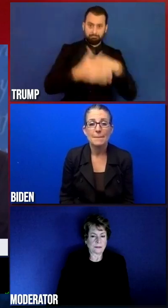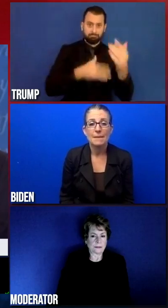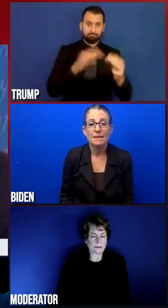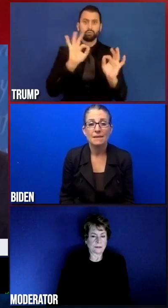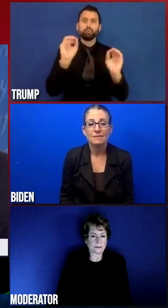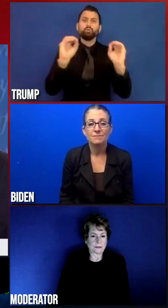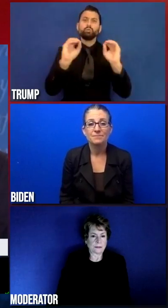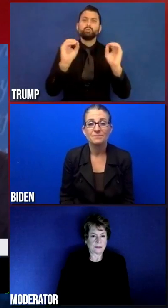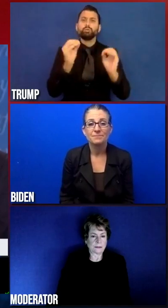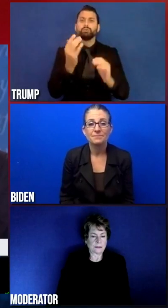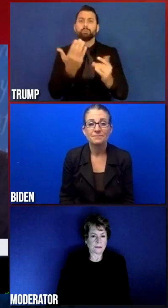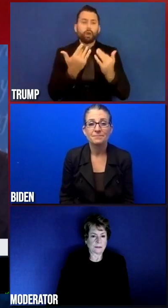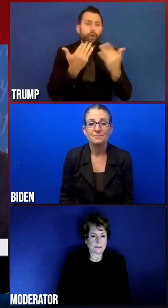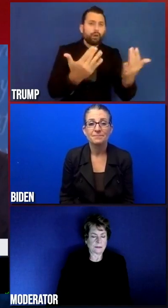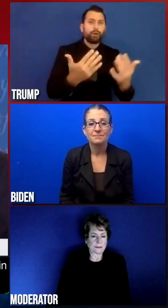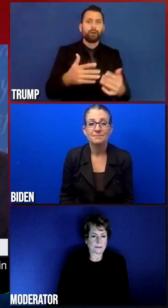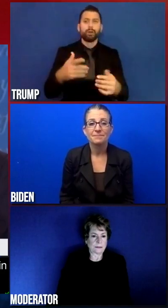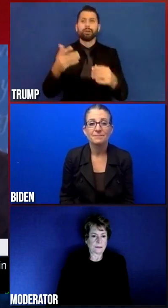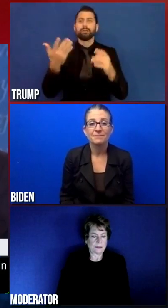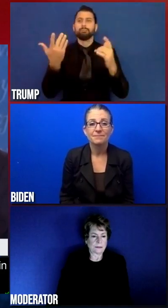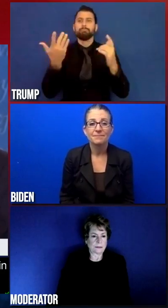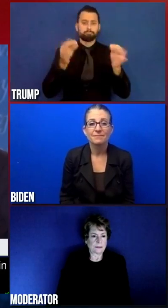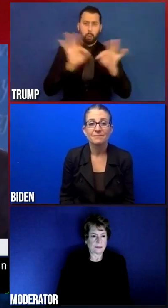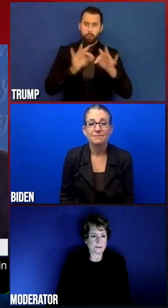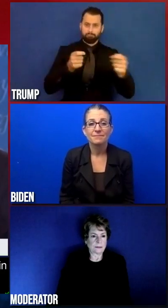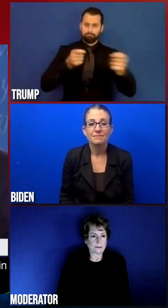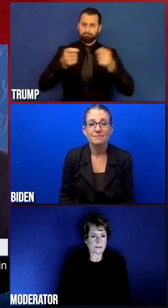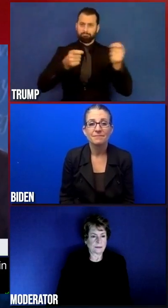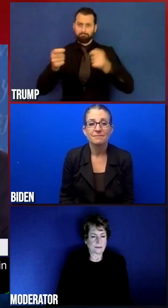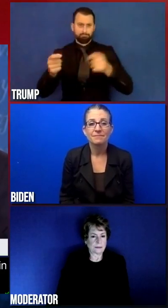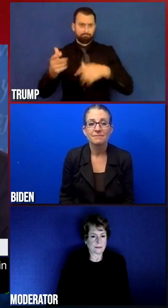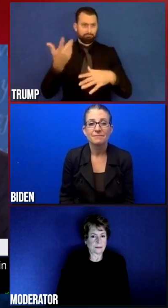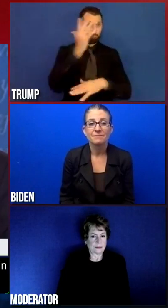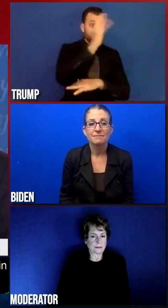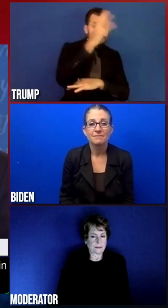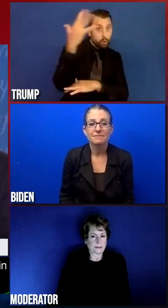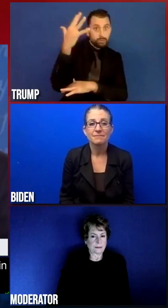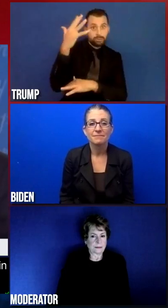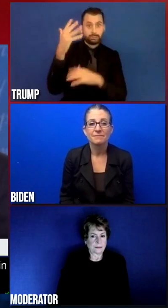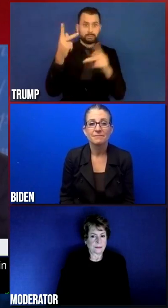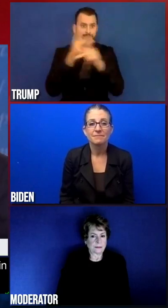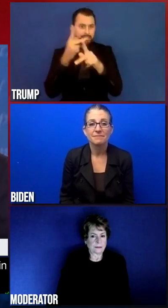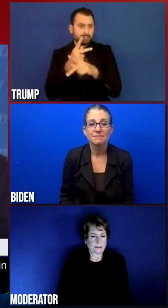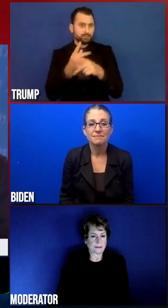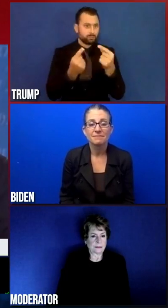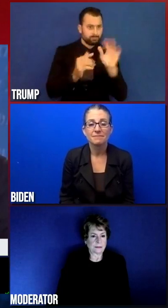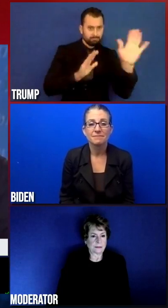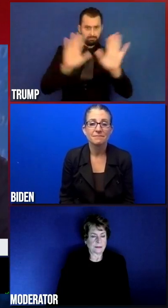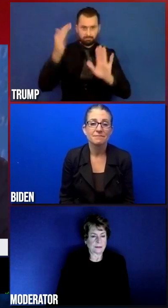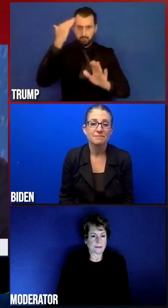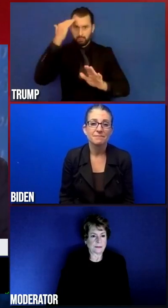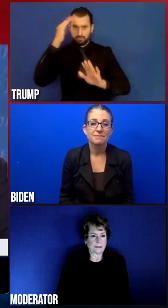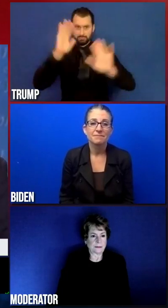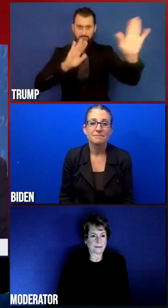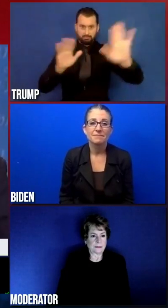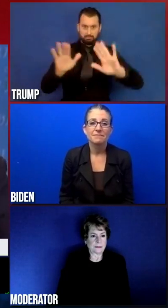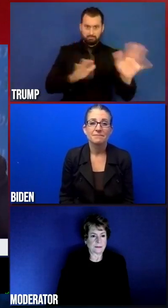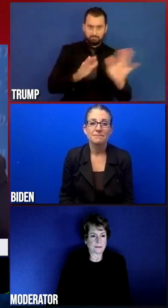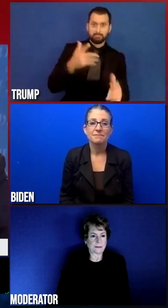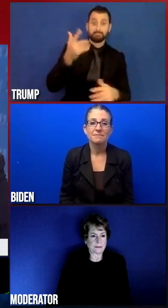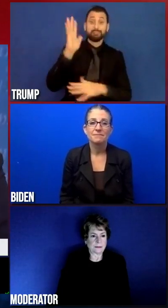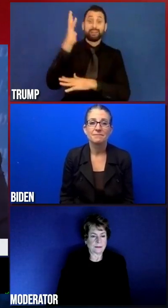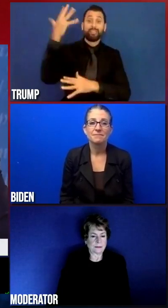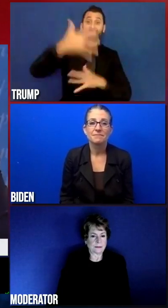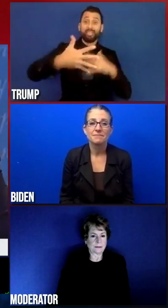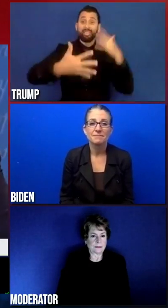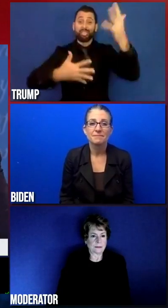to everything else. The forest floors are loaded up with trees, dead trees that are years old, and they're like tinder, and leaves